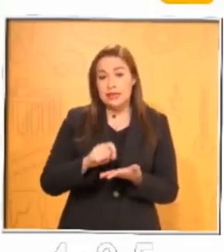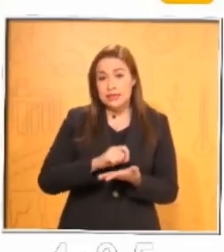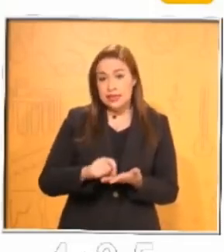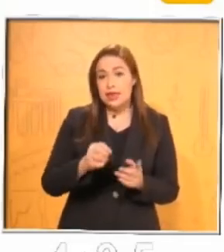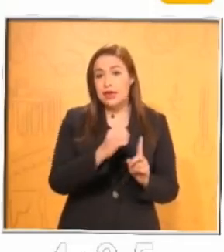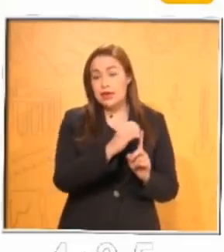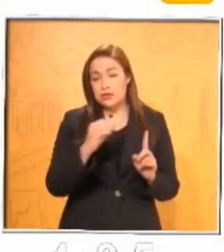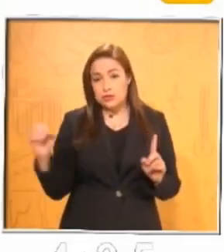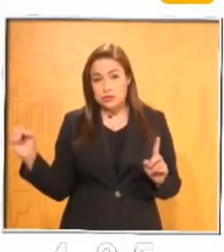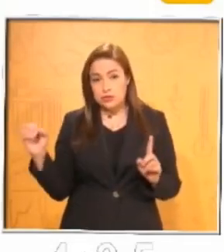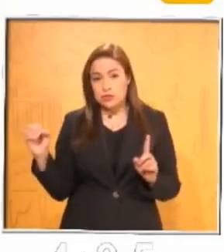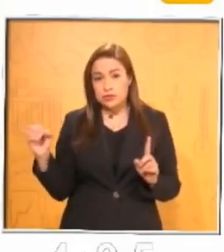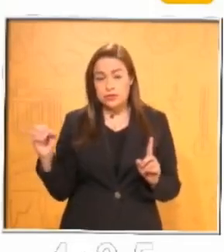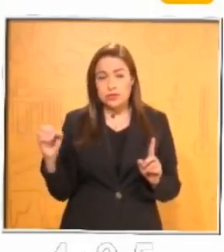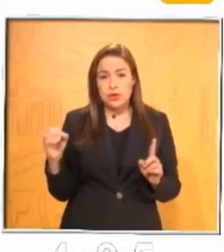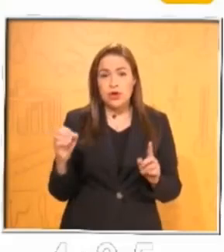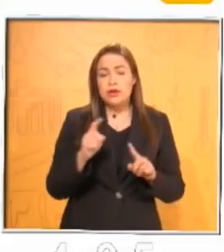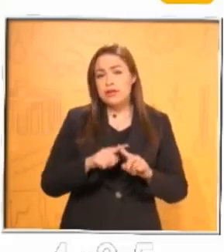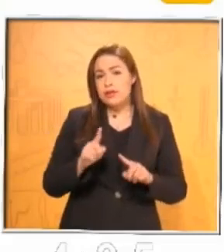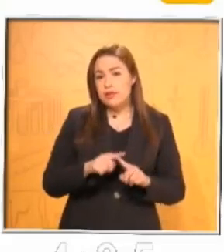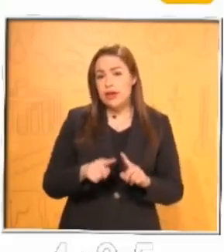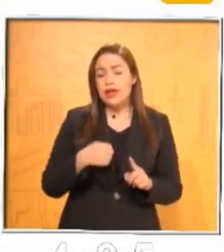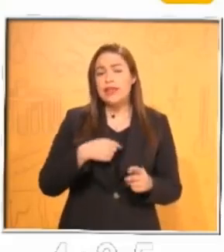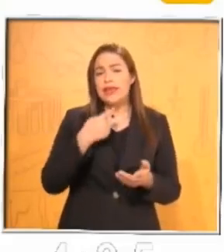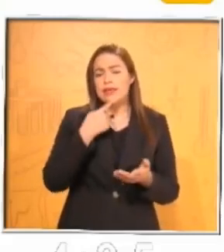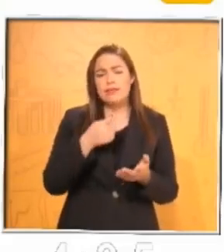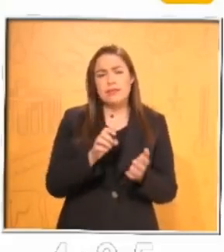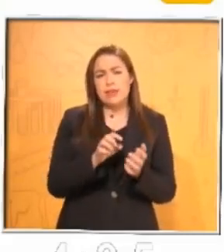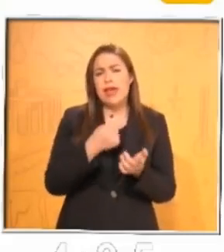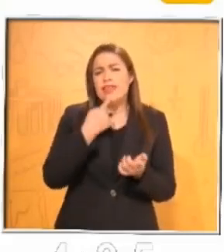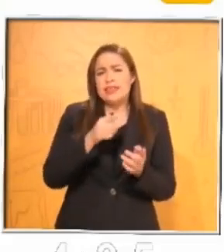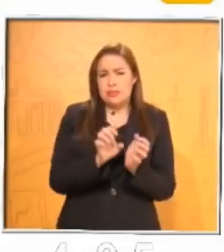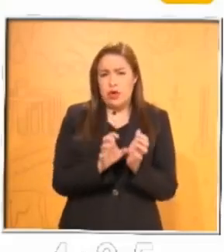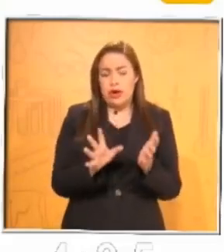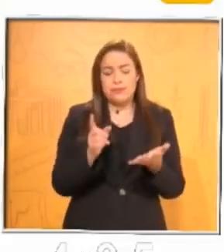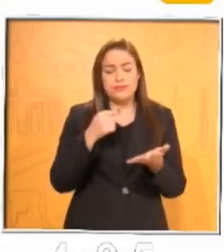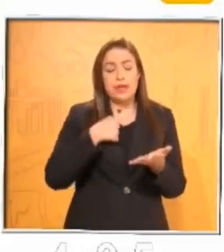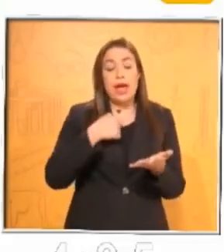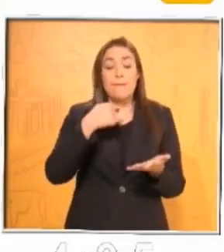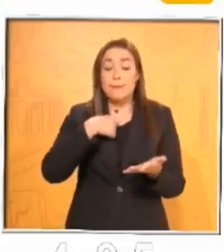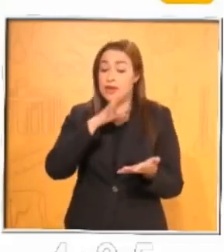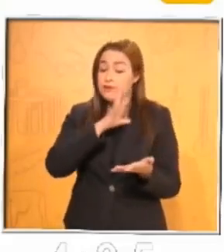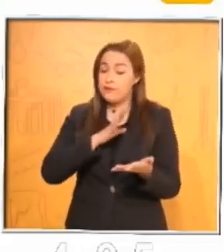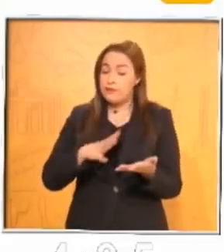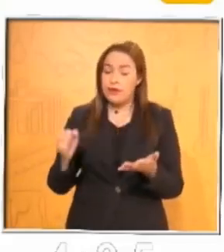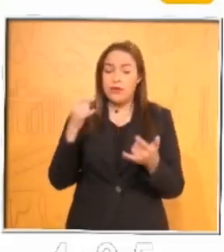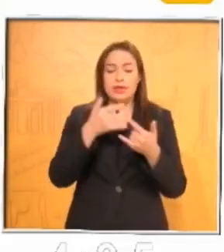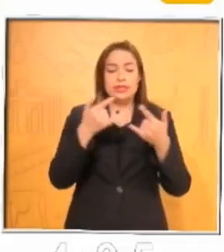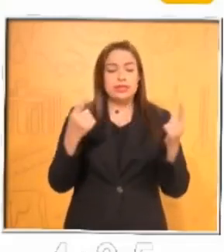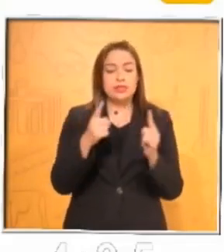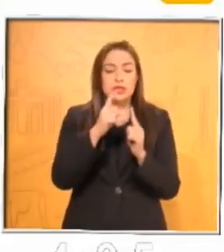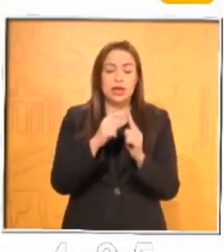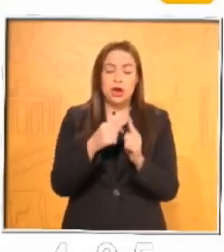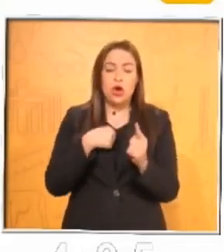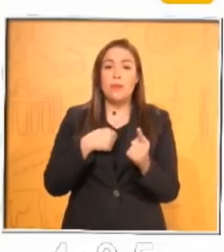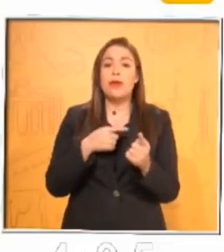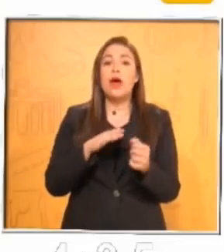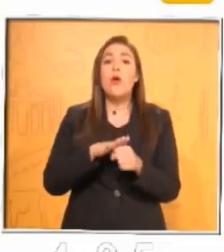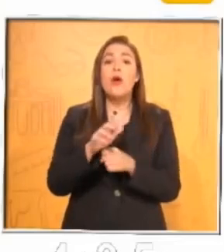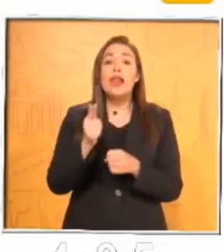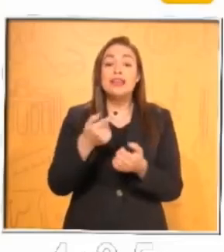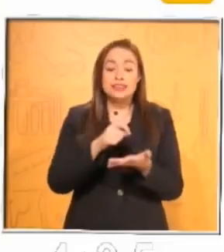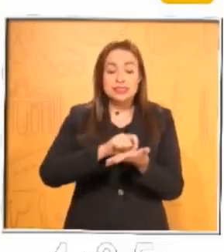phrase like, my favorite comic character is, and you can write something like